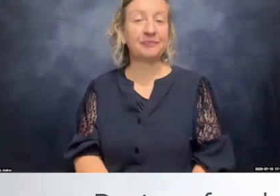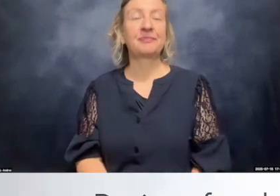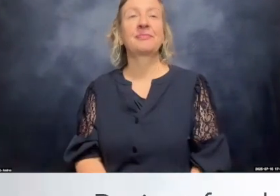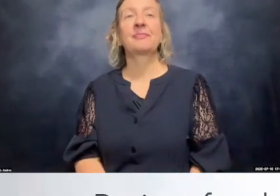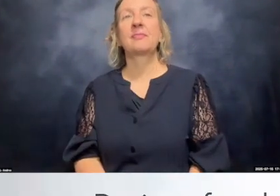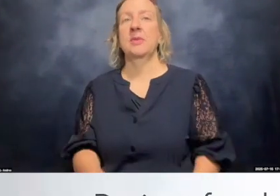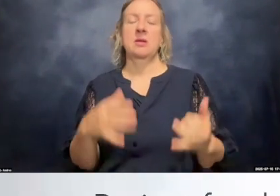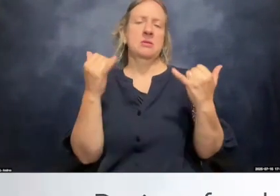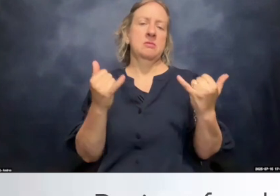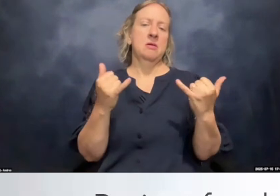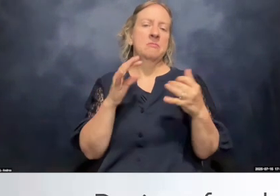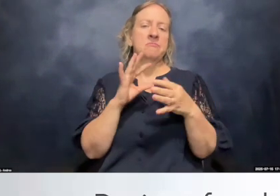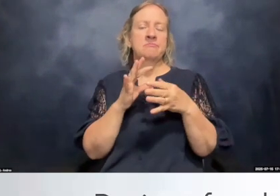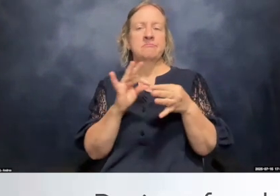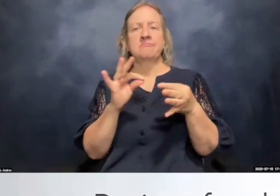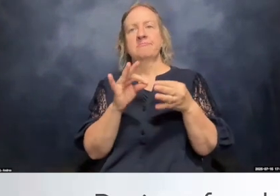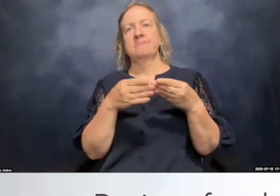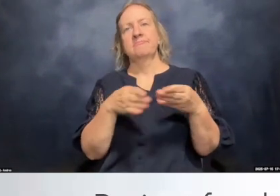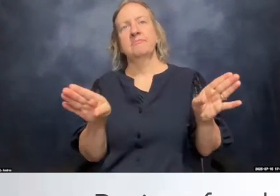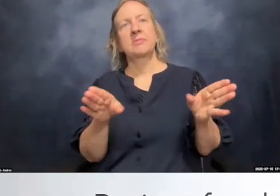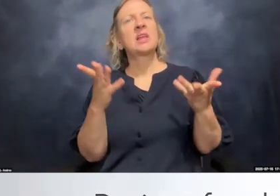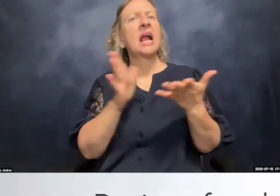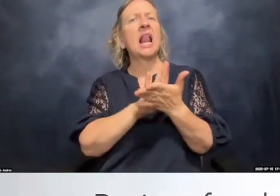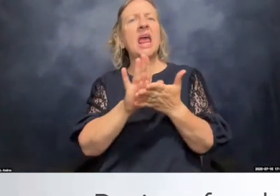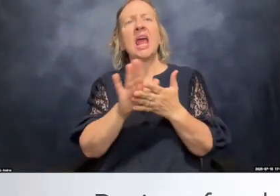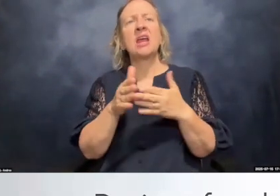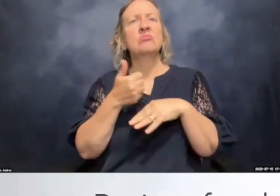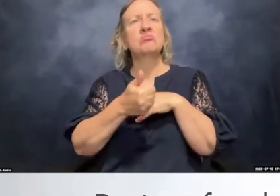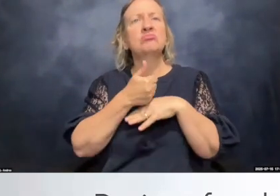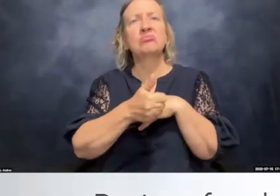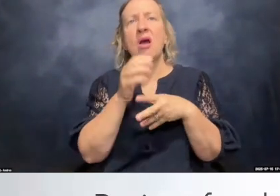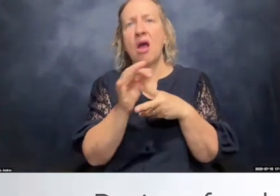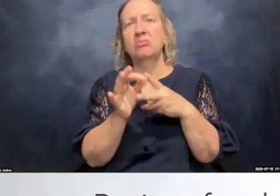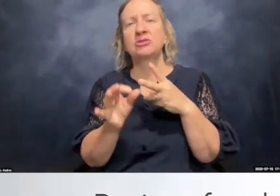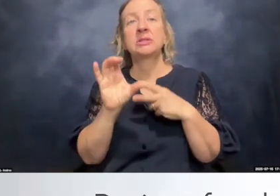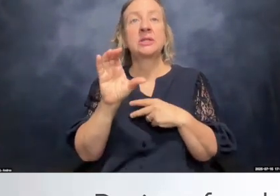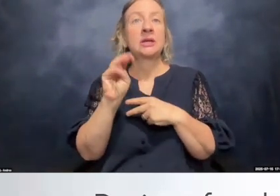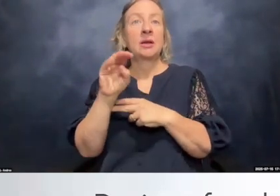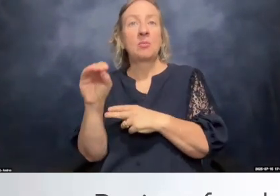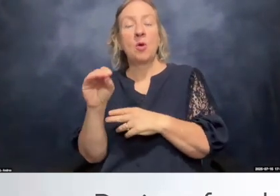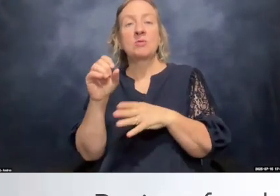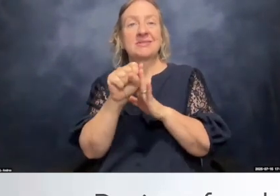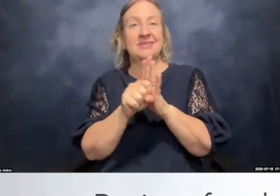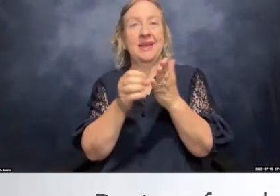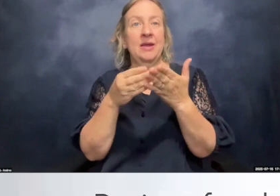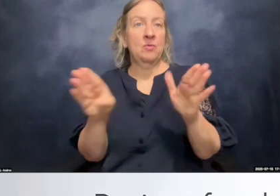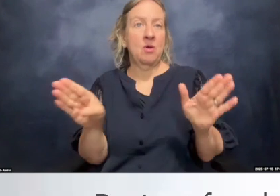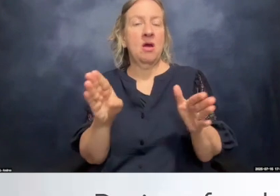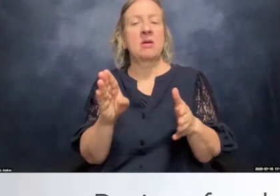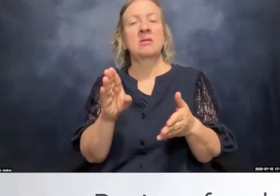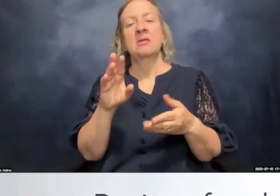This slide provides an overview of the Clean Mobility Options, or CMO, statewide voucher pilot project, which